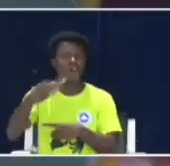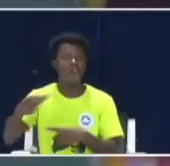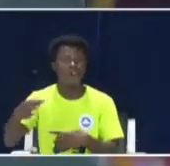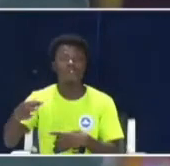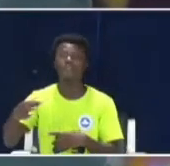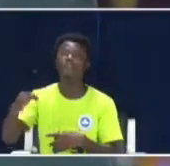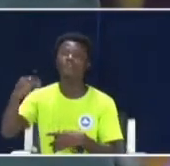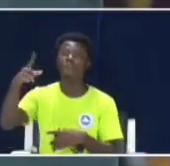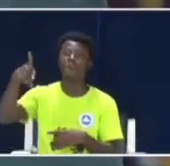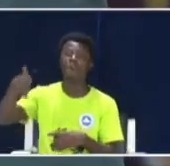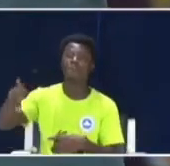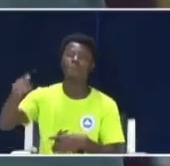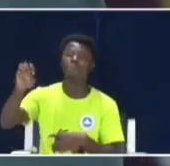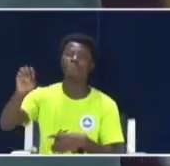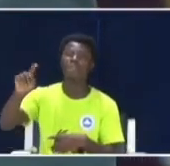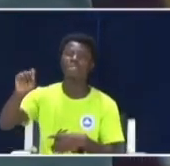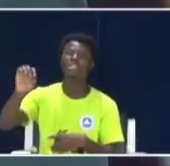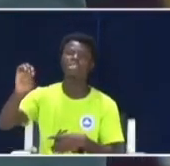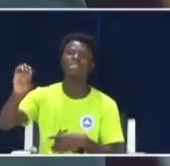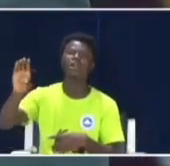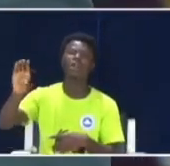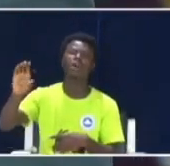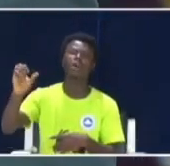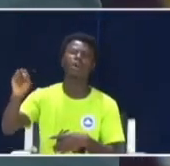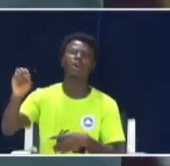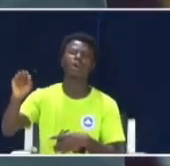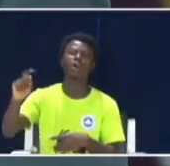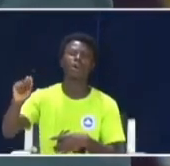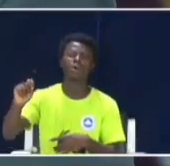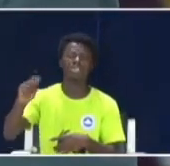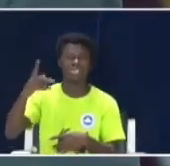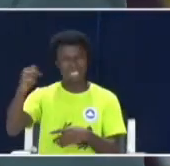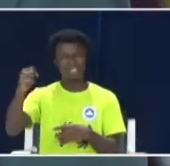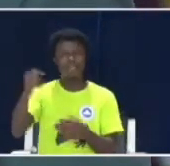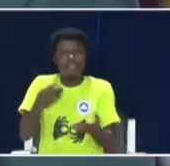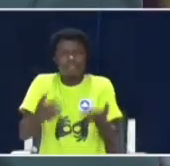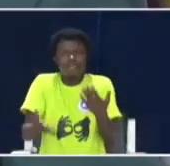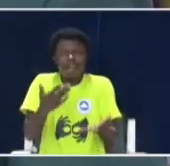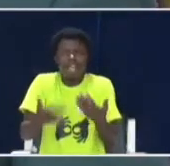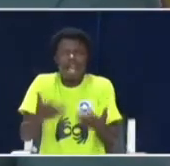The fire of the Holy Spirit came upon him.